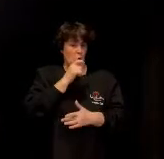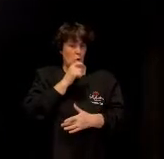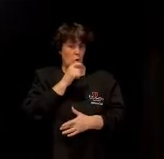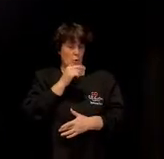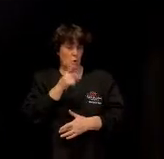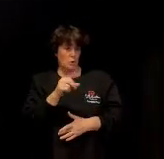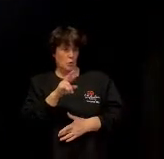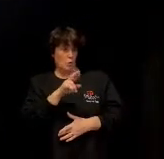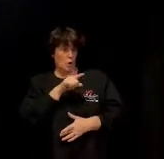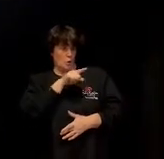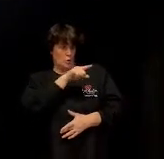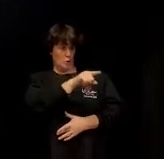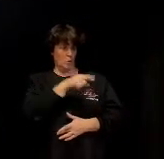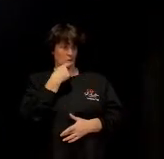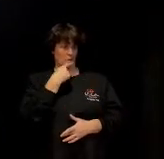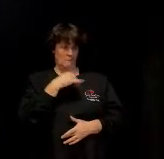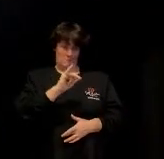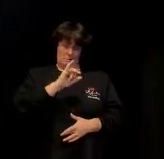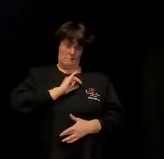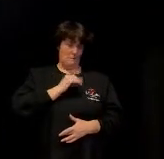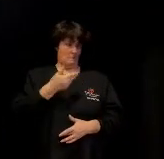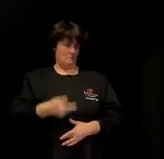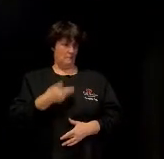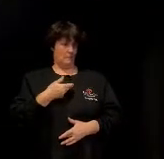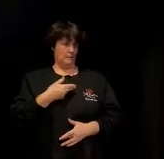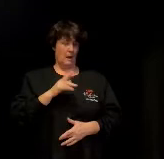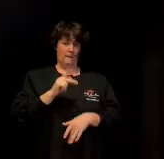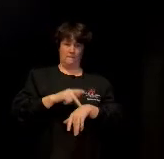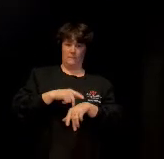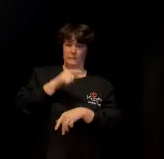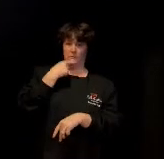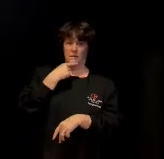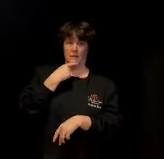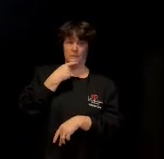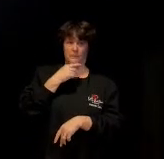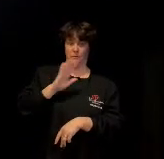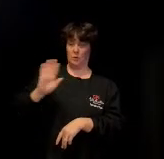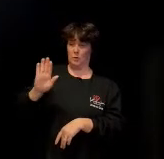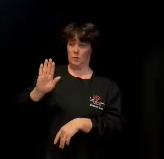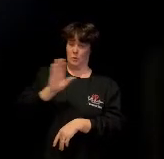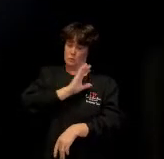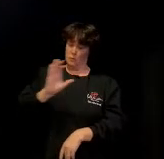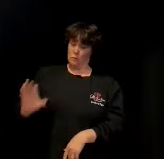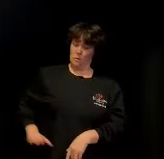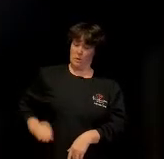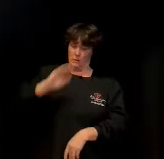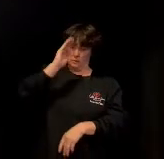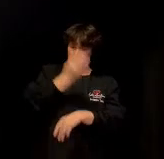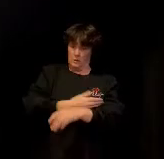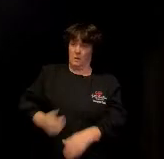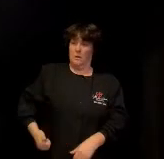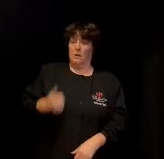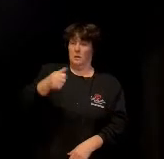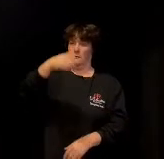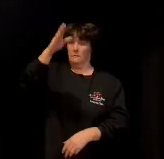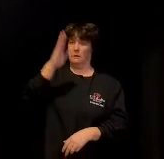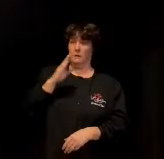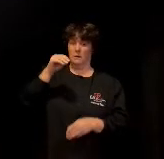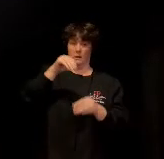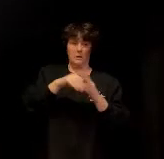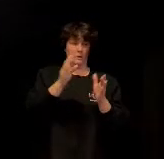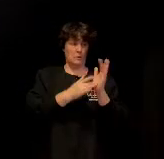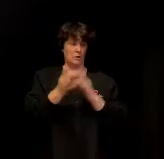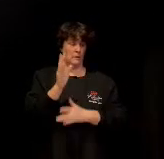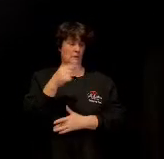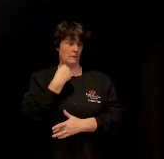who do you say that I am? And Peter said, you are the Christ, the Son of the living God. And then Jesus said